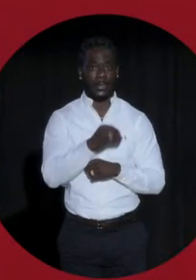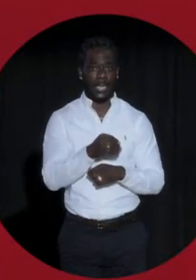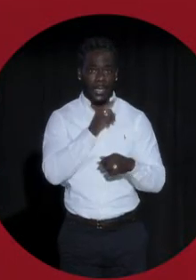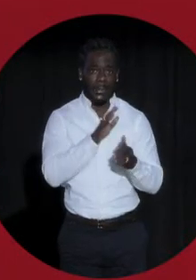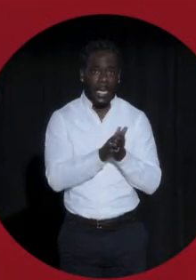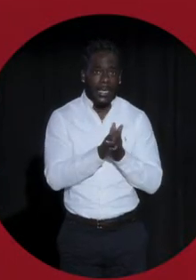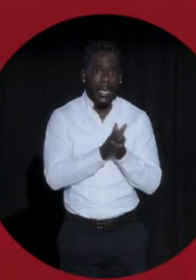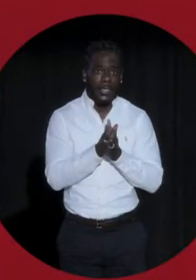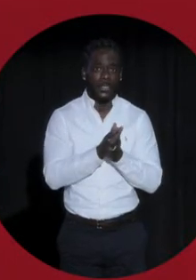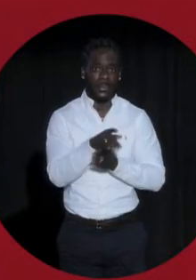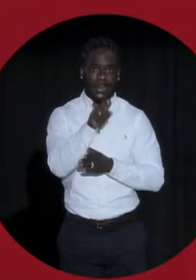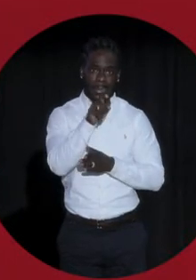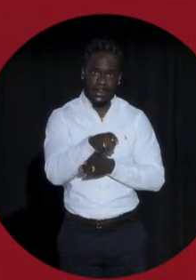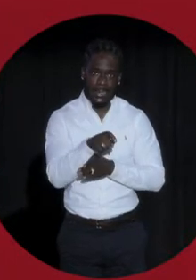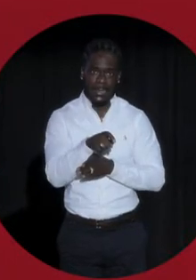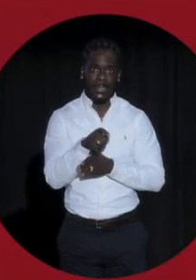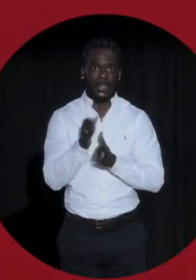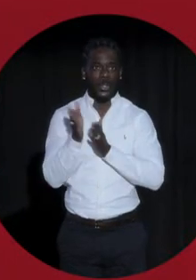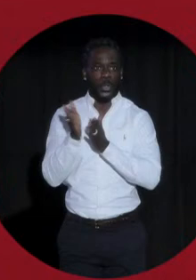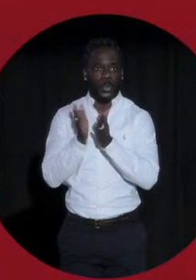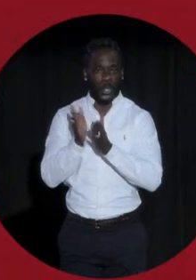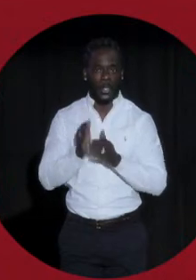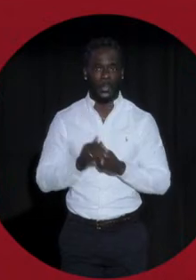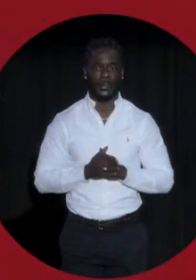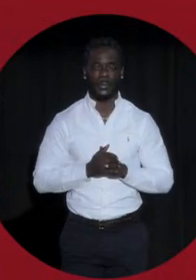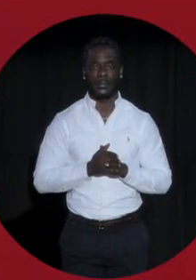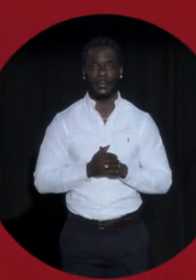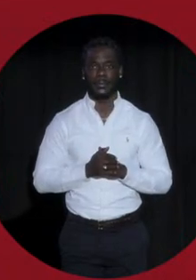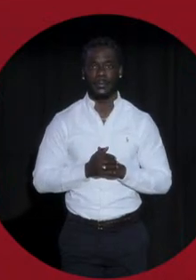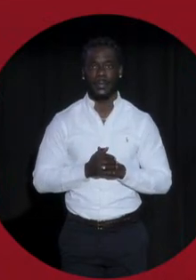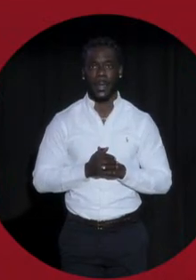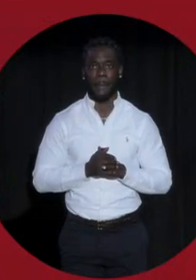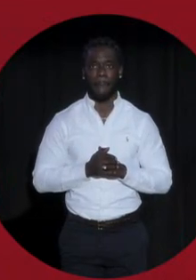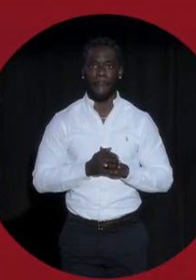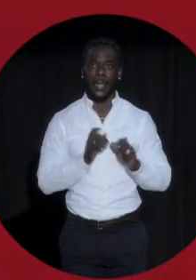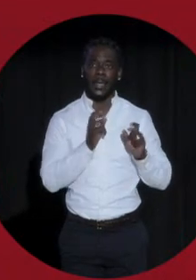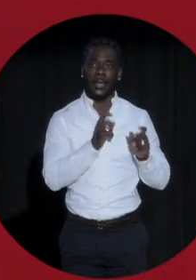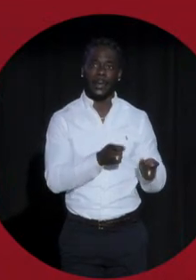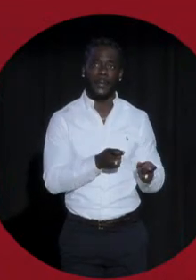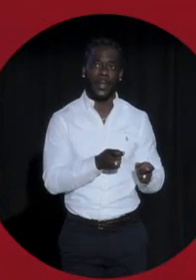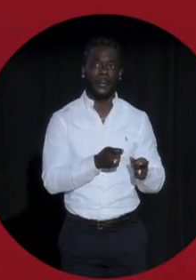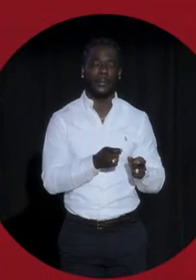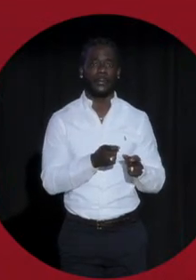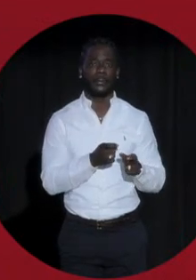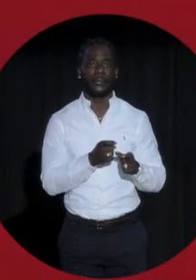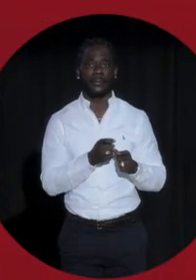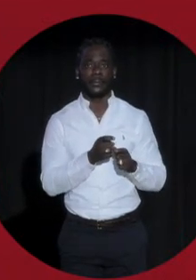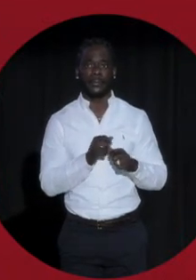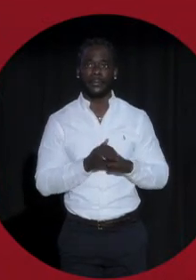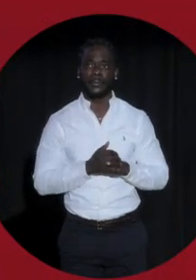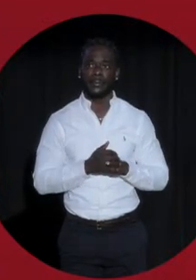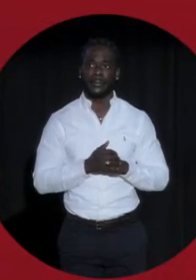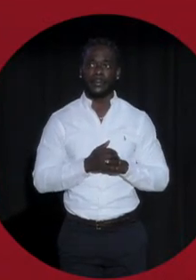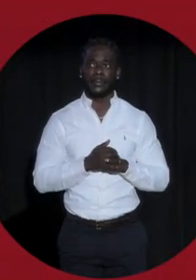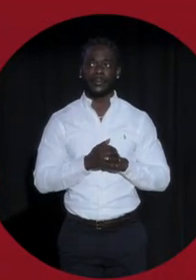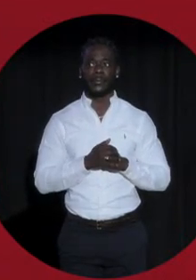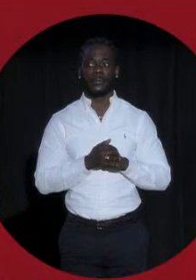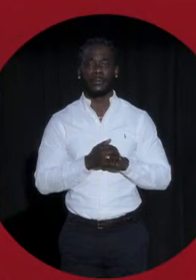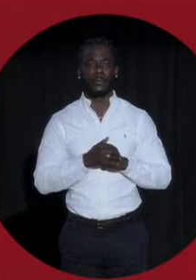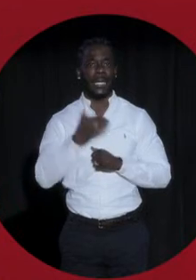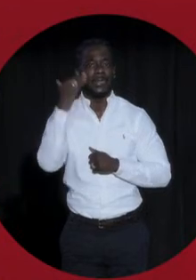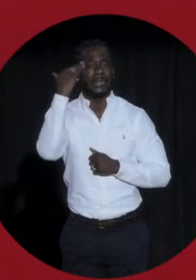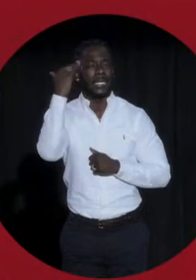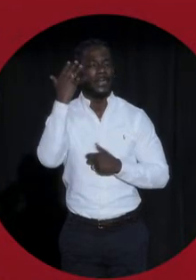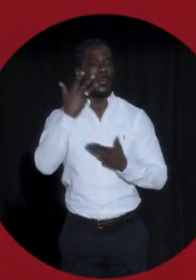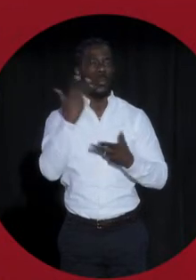dedication they will need in service of this county. Give them, gracious Lord, a sense of what is